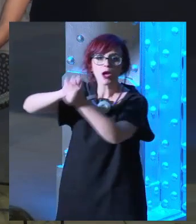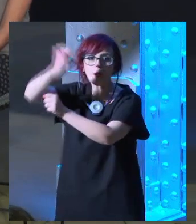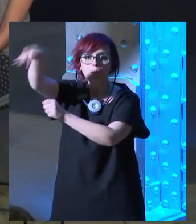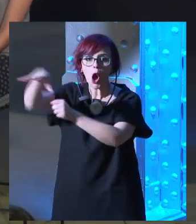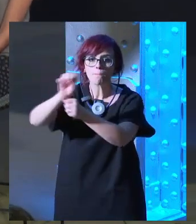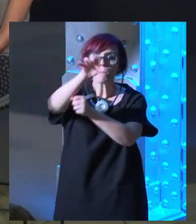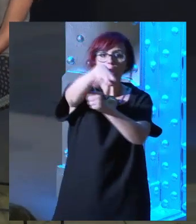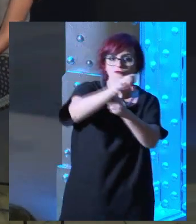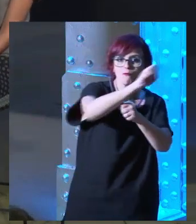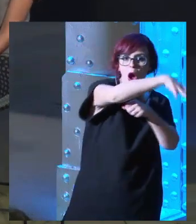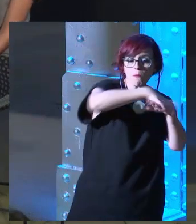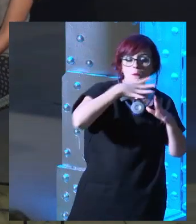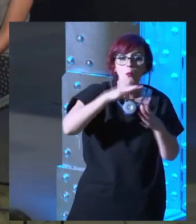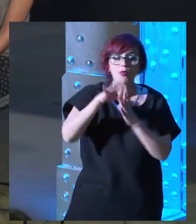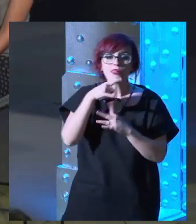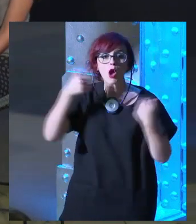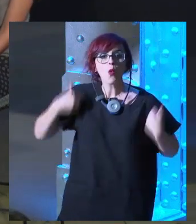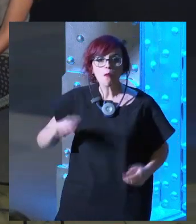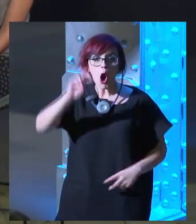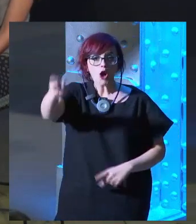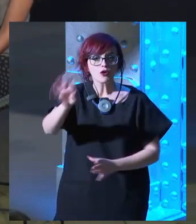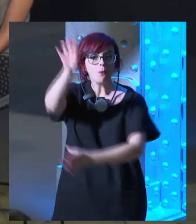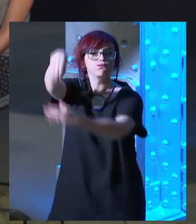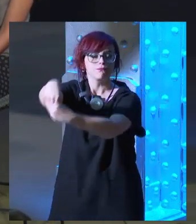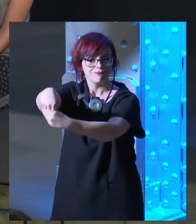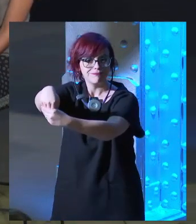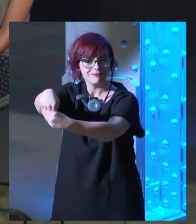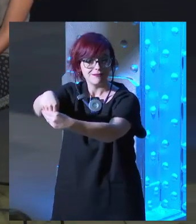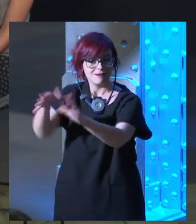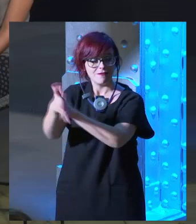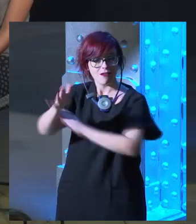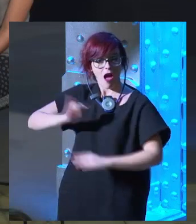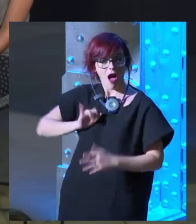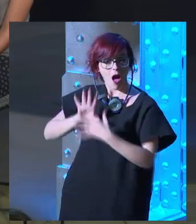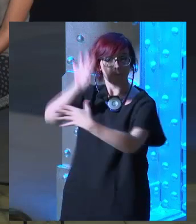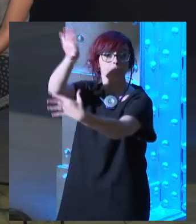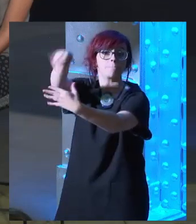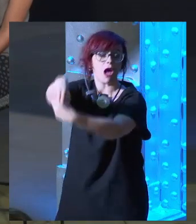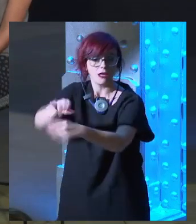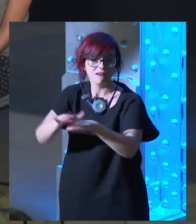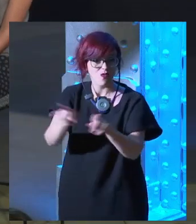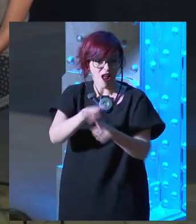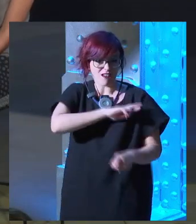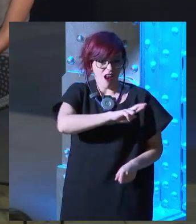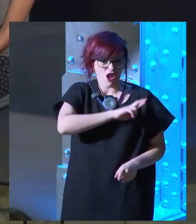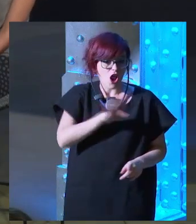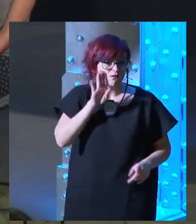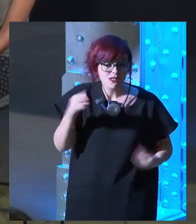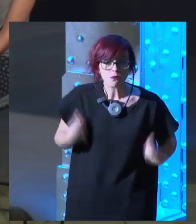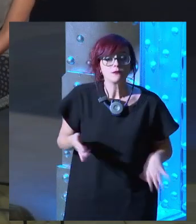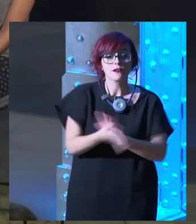confined anymore to the material form. It's just like religion, but it's a different call on it. So once you've